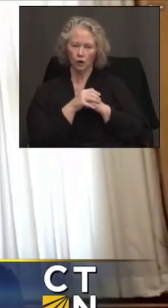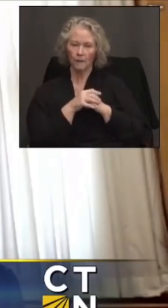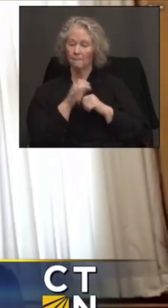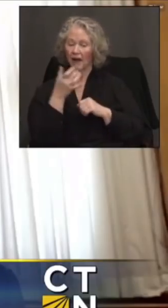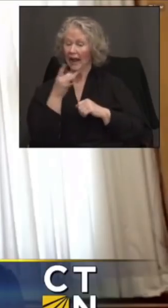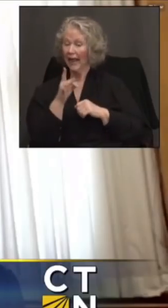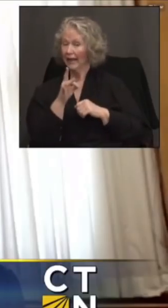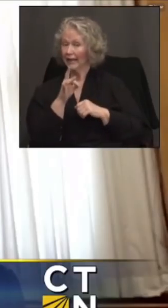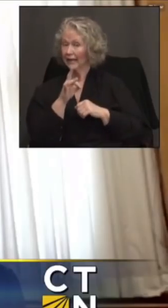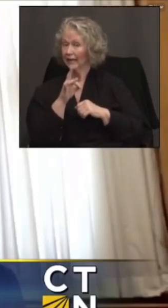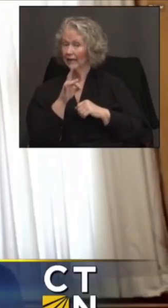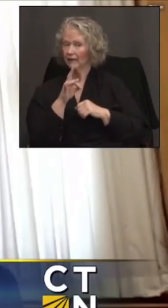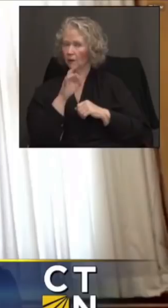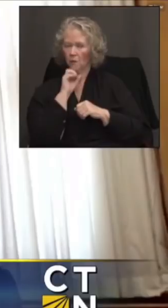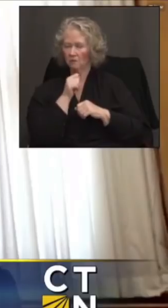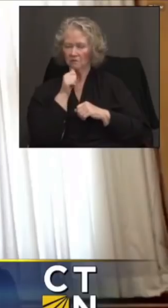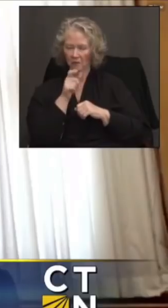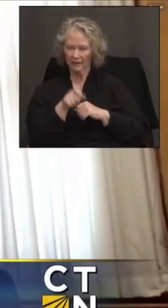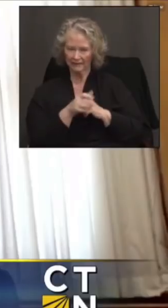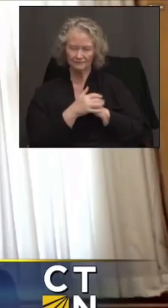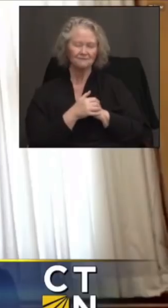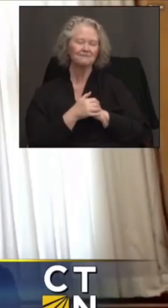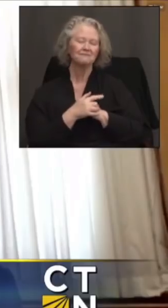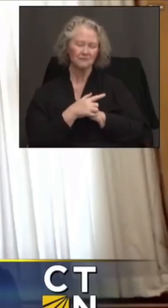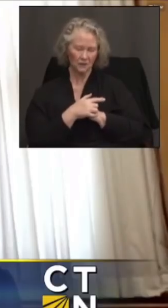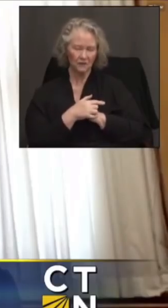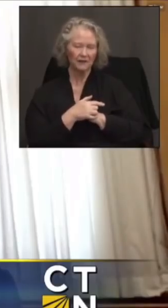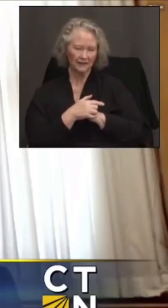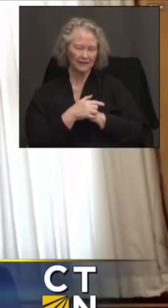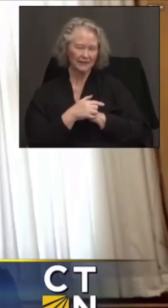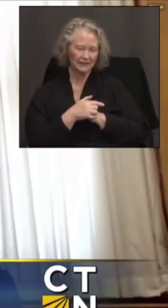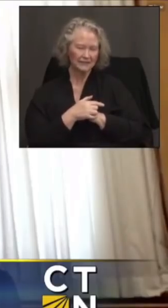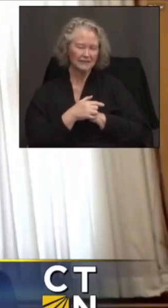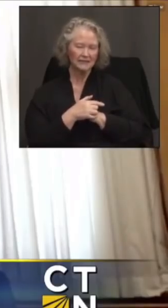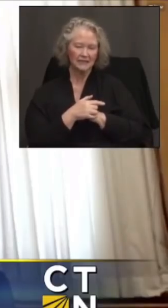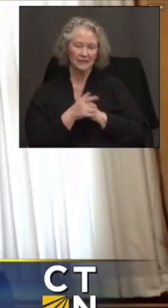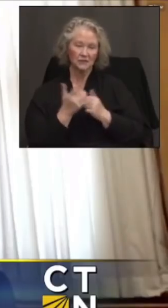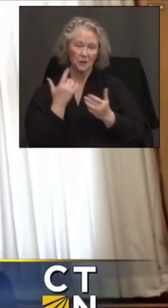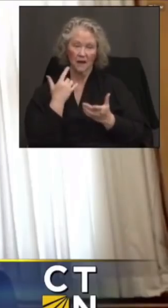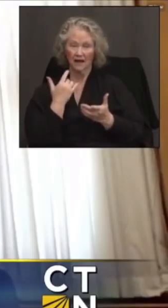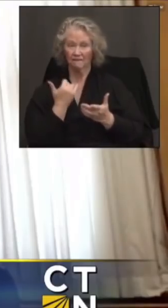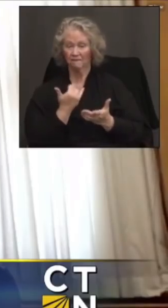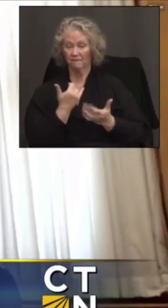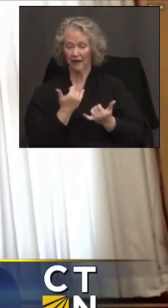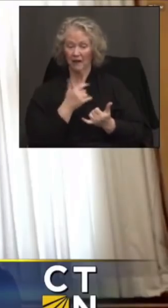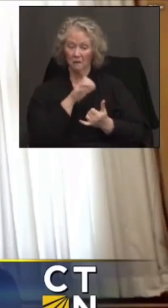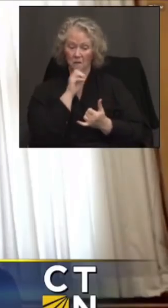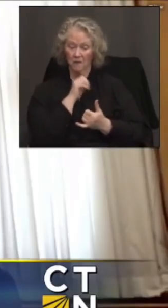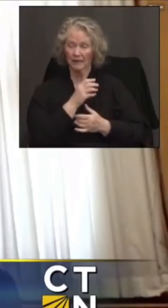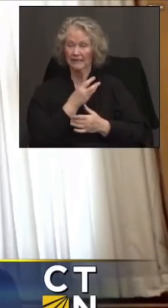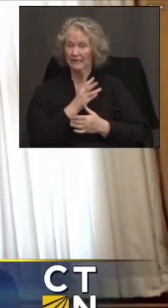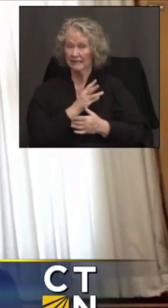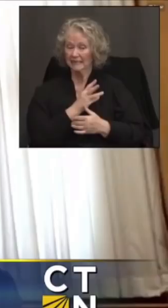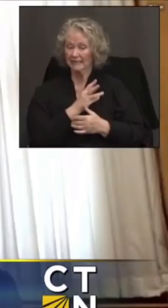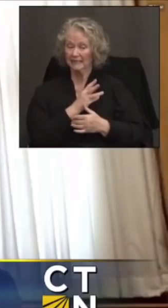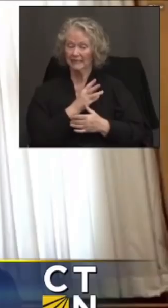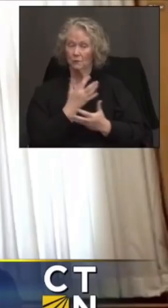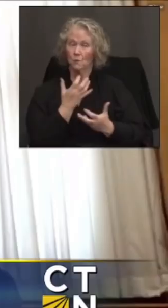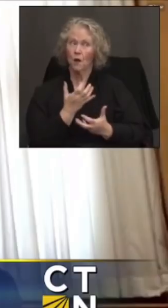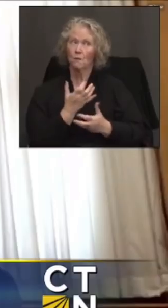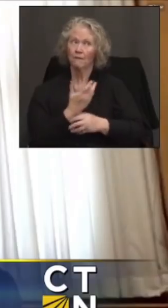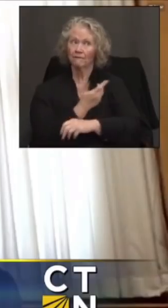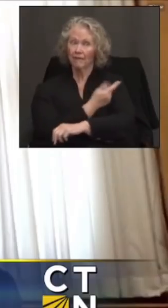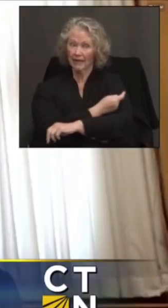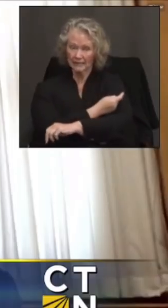required. You just read my mind. Right now, like if there's a kid that's 16 that wants to get a